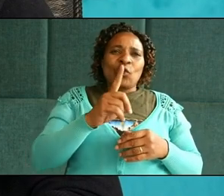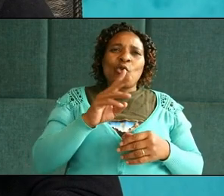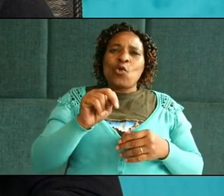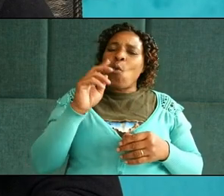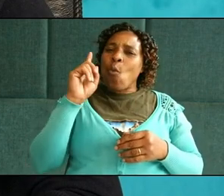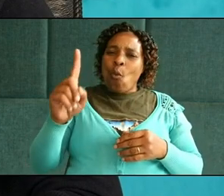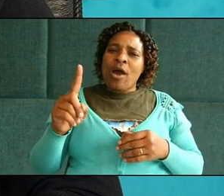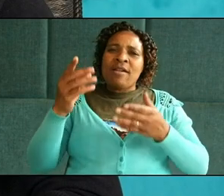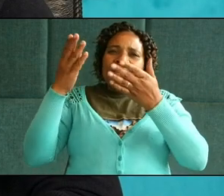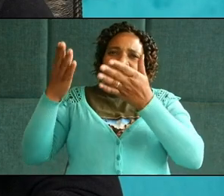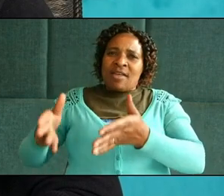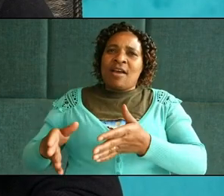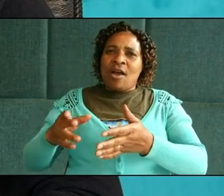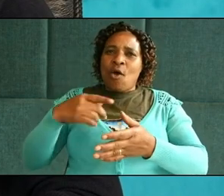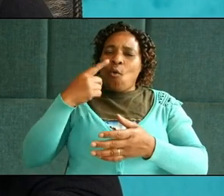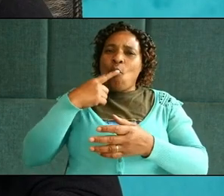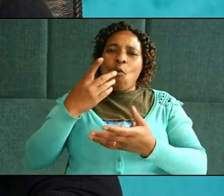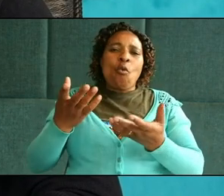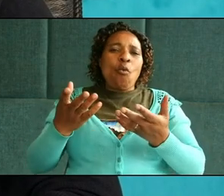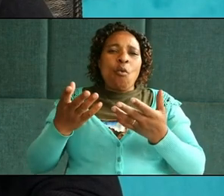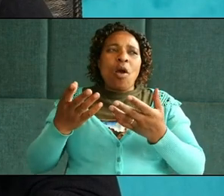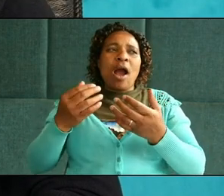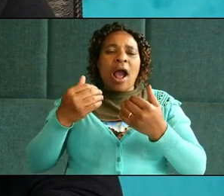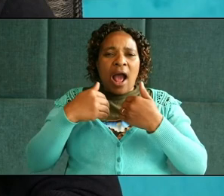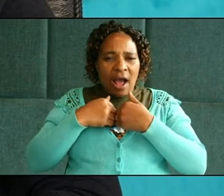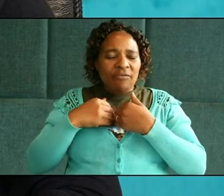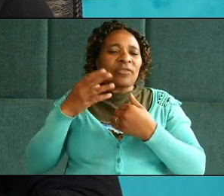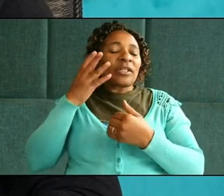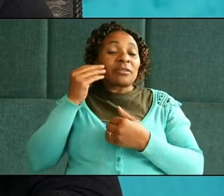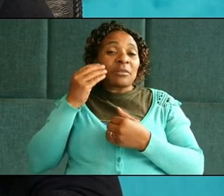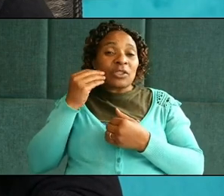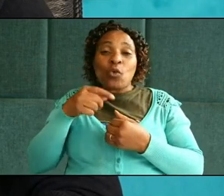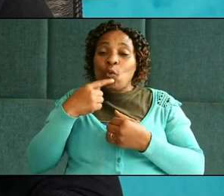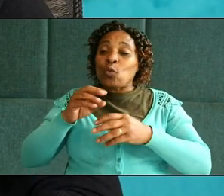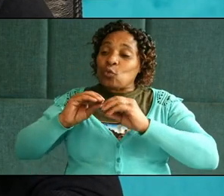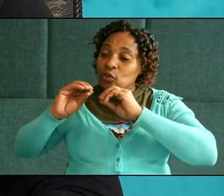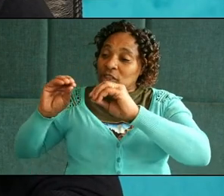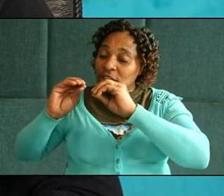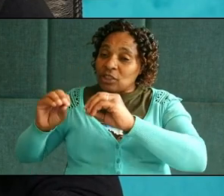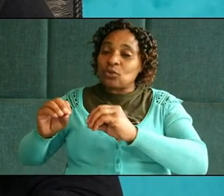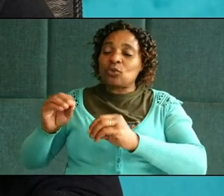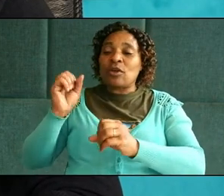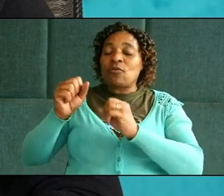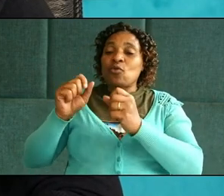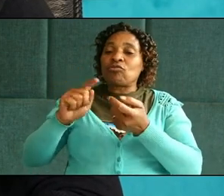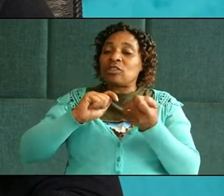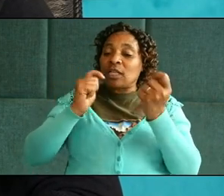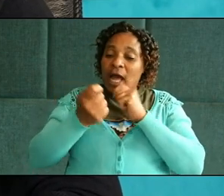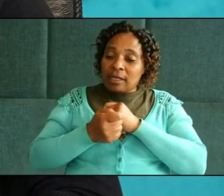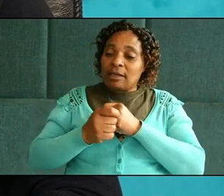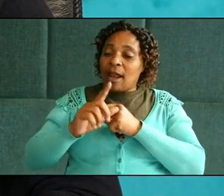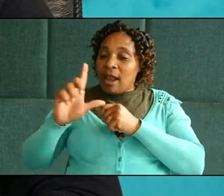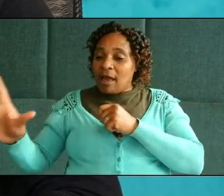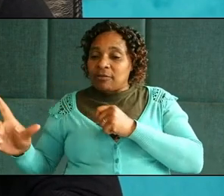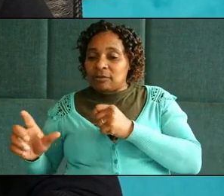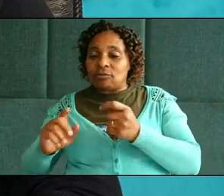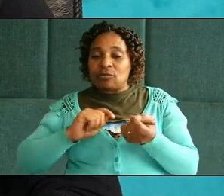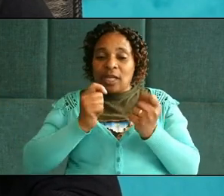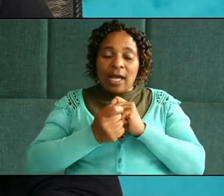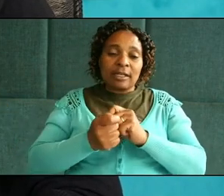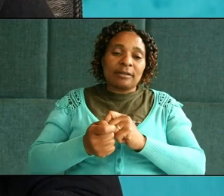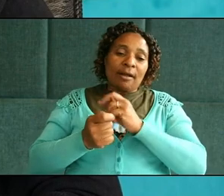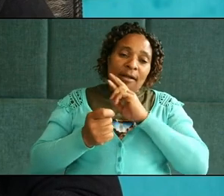nobody who's been there, who's had the experience, or who's teaching and telling you, turn left, because if you turn right, you will mess